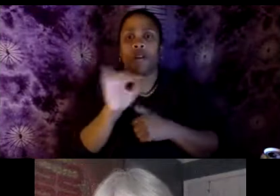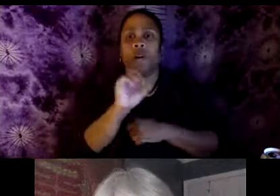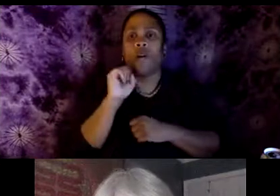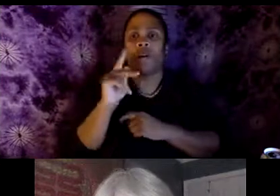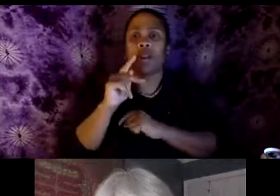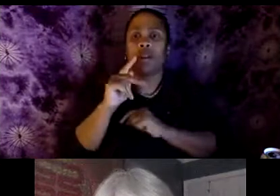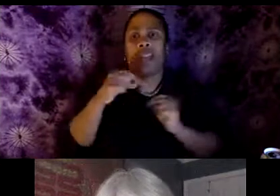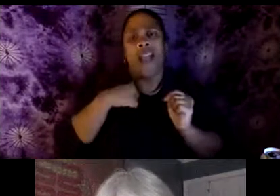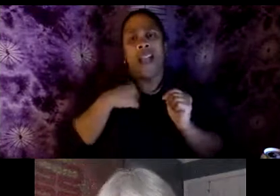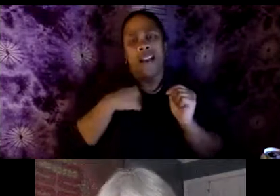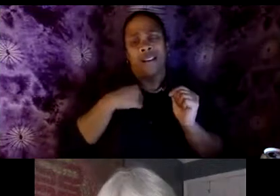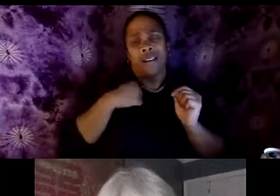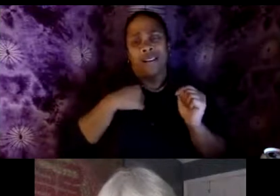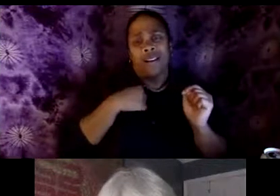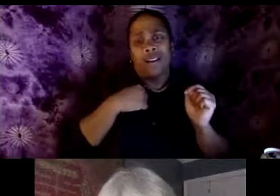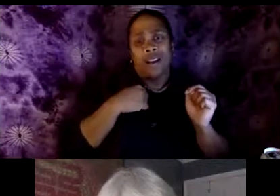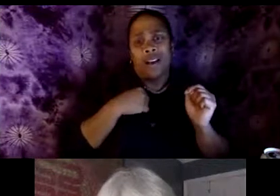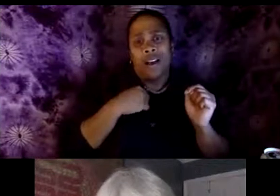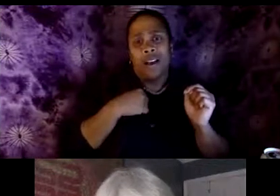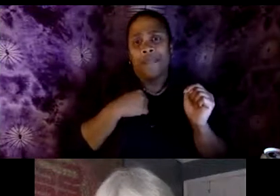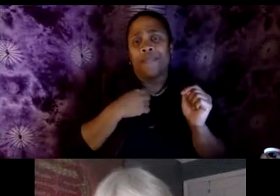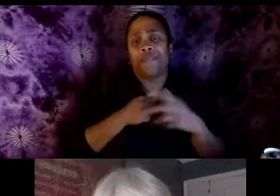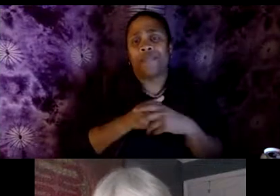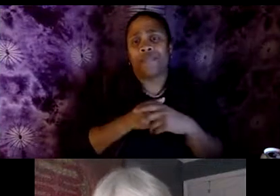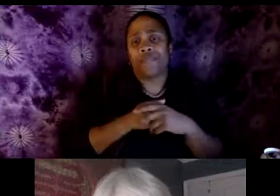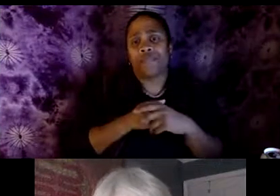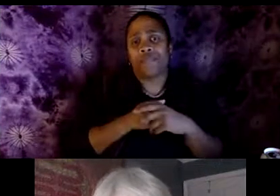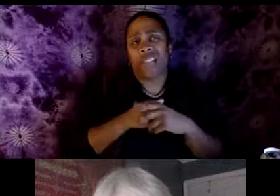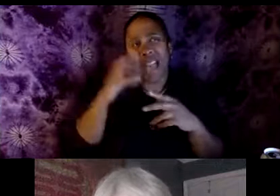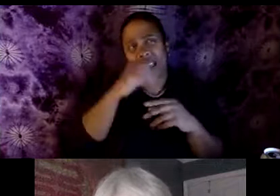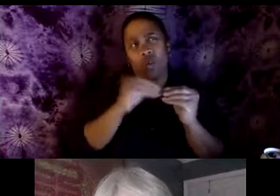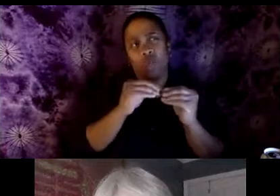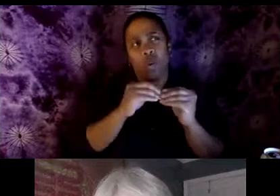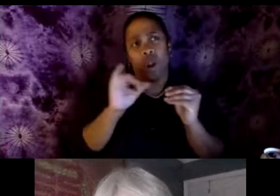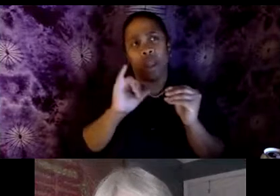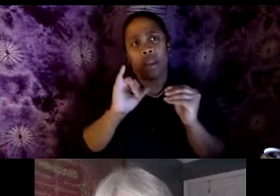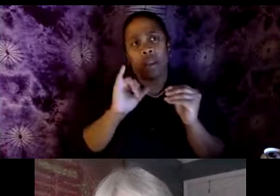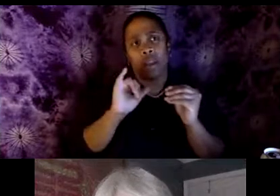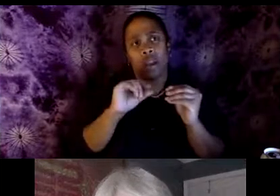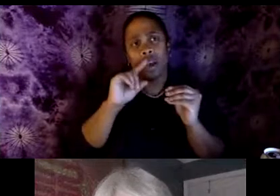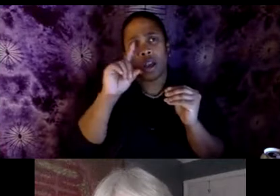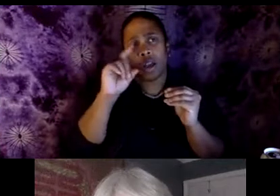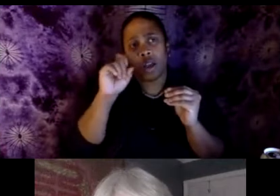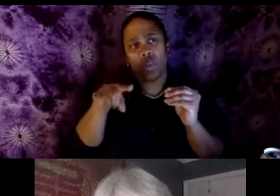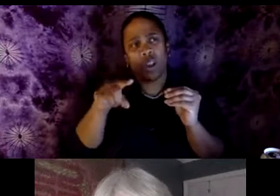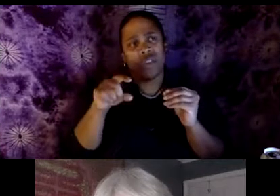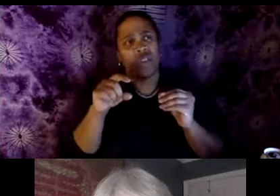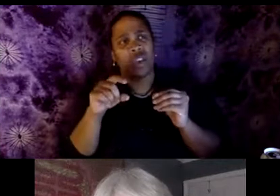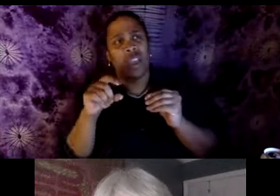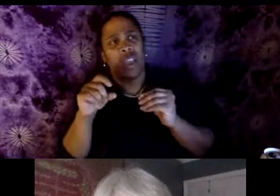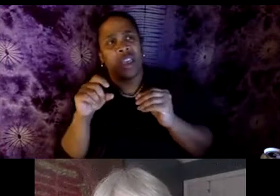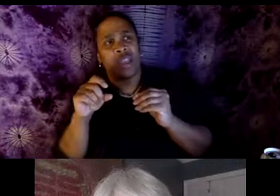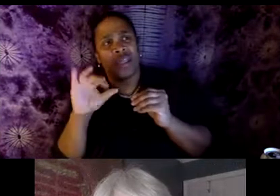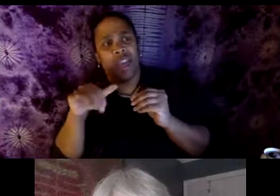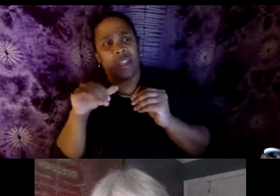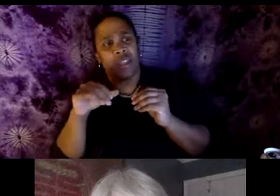Yeah, I guess it was more of a question of, whether any of us had lessons learned they wanted to share. I know that